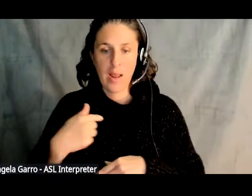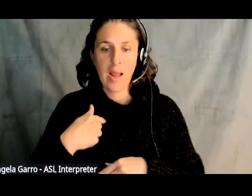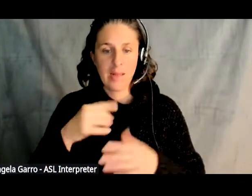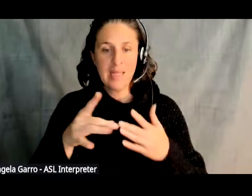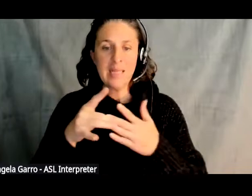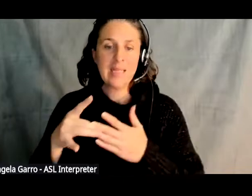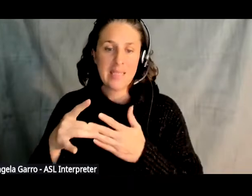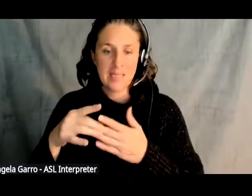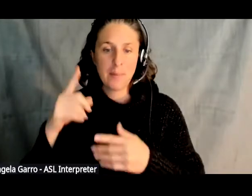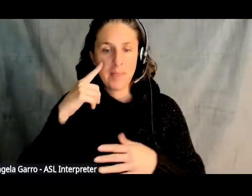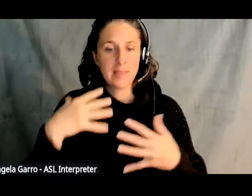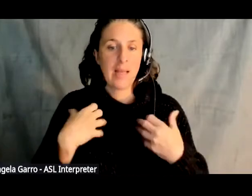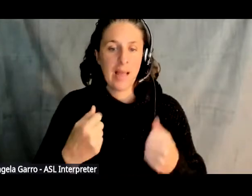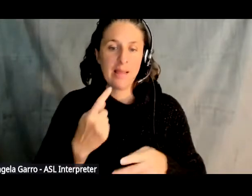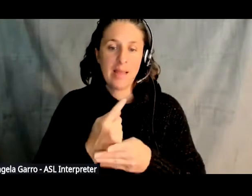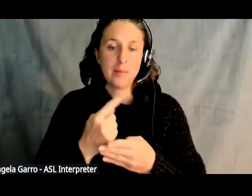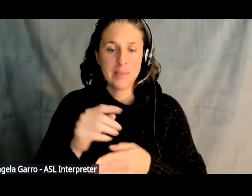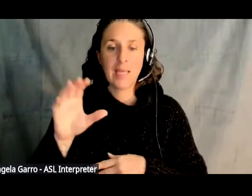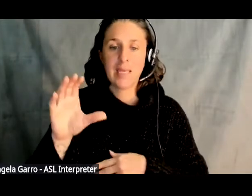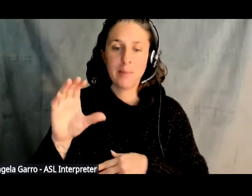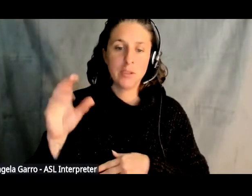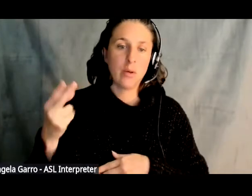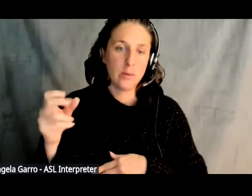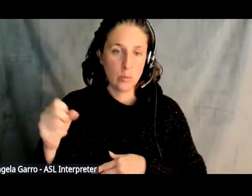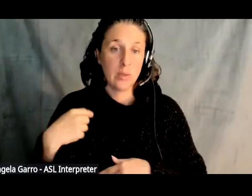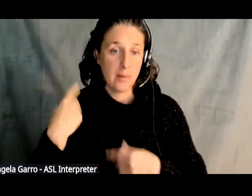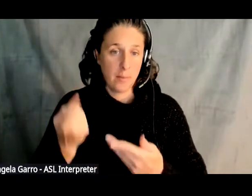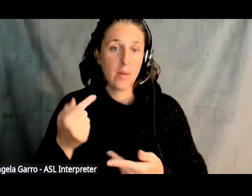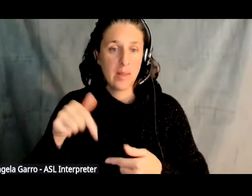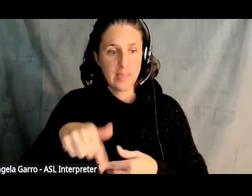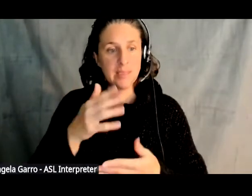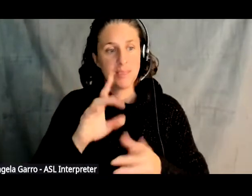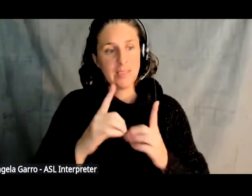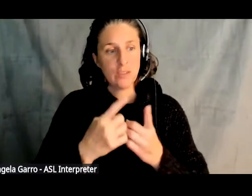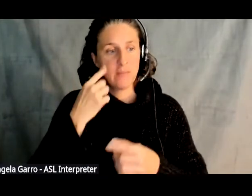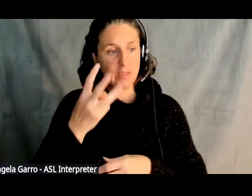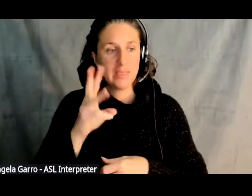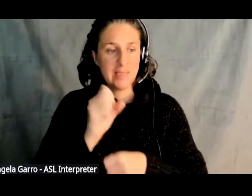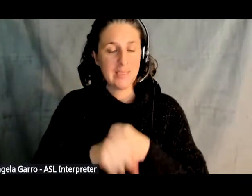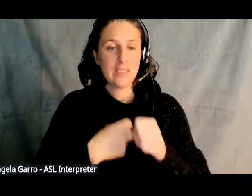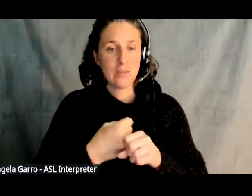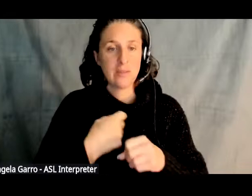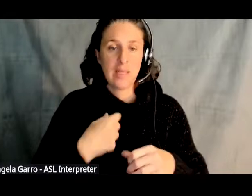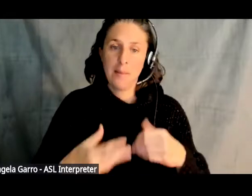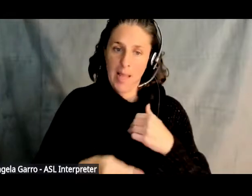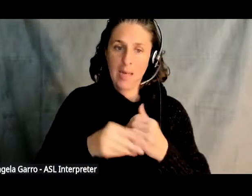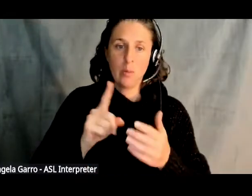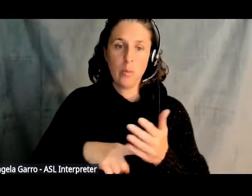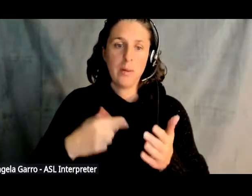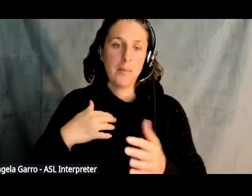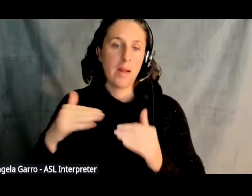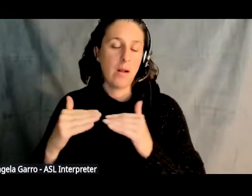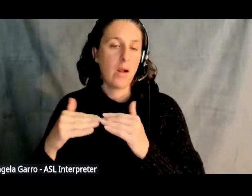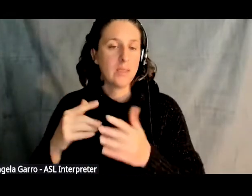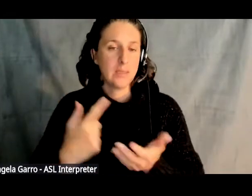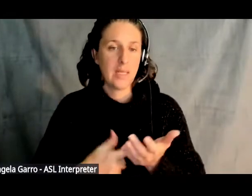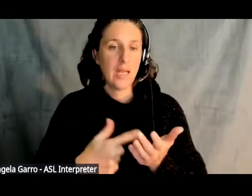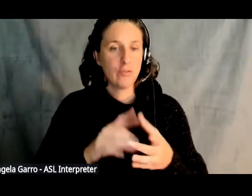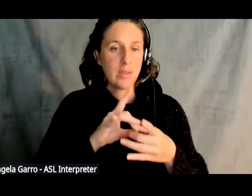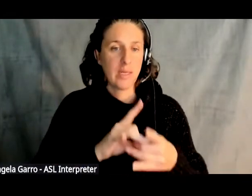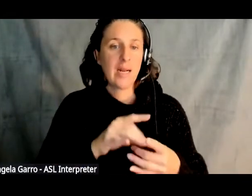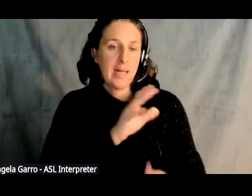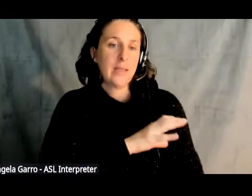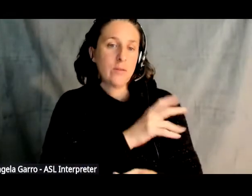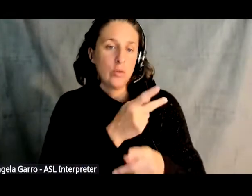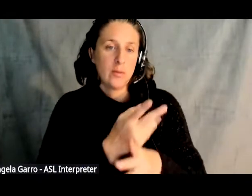Capuchino High School. I have been part of this district for 16 years. I am adding on to what my colleague discussed related to the clinical supervisor